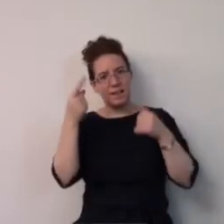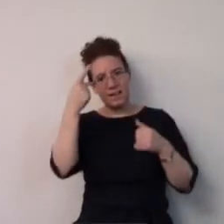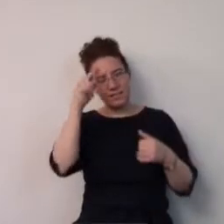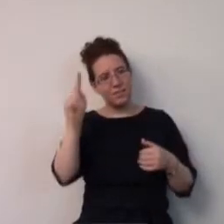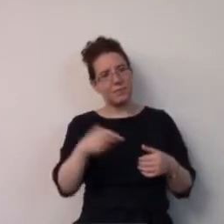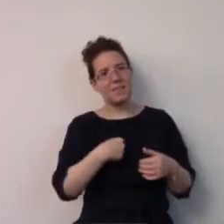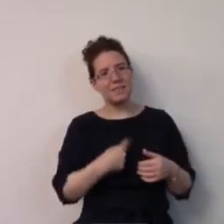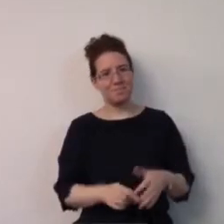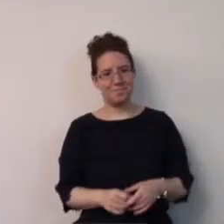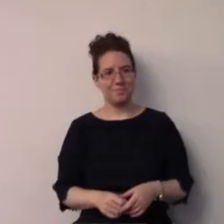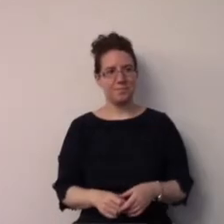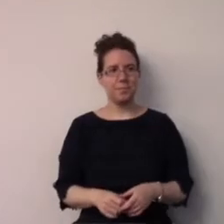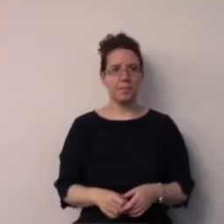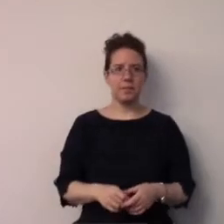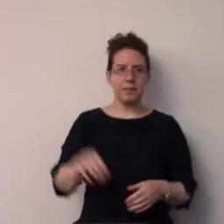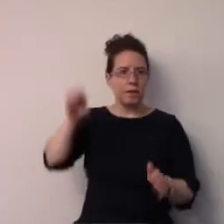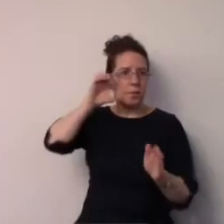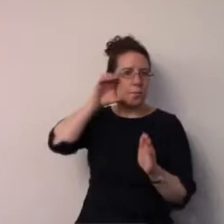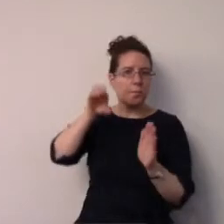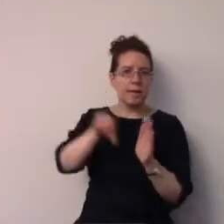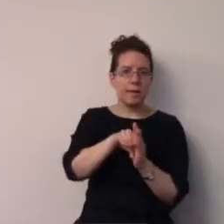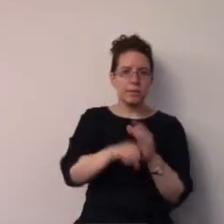know laughter.